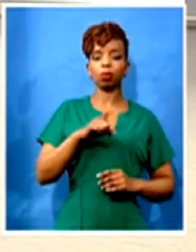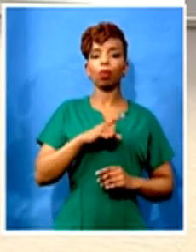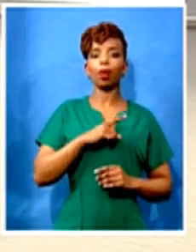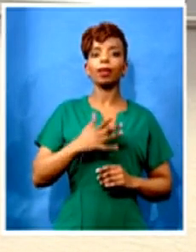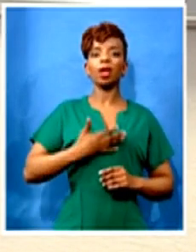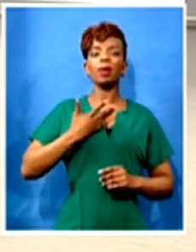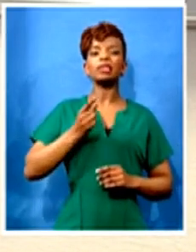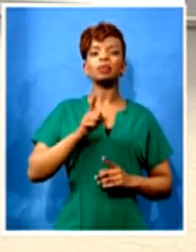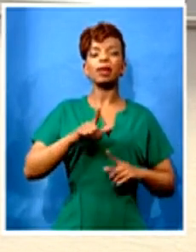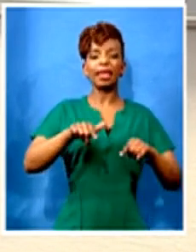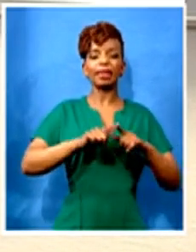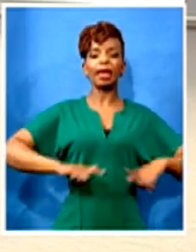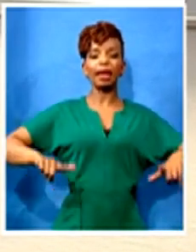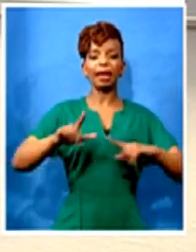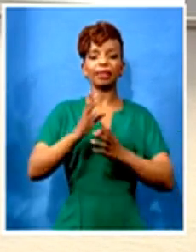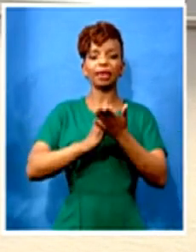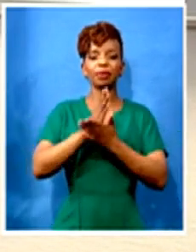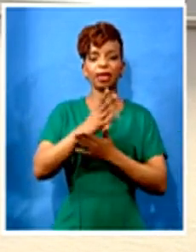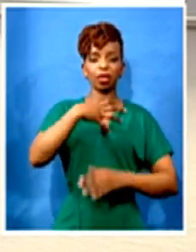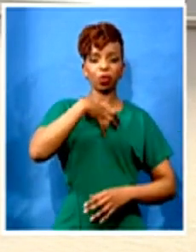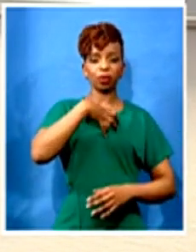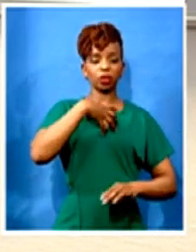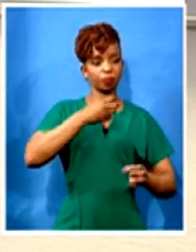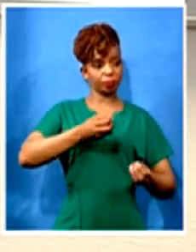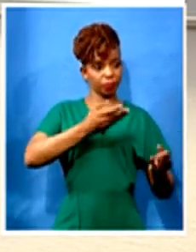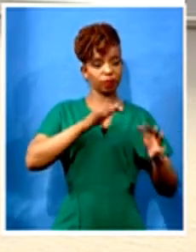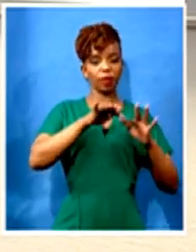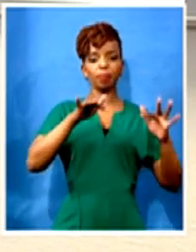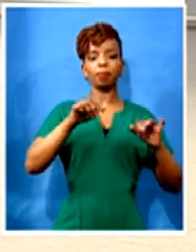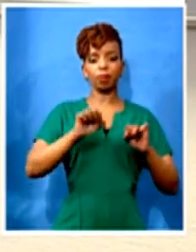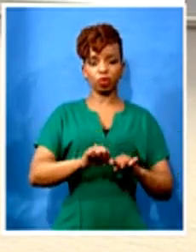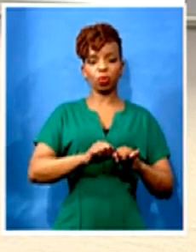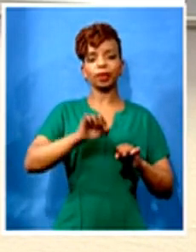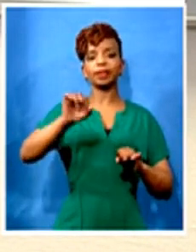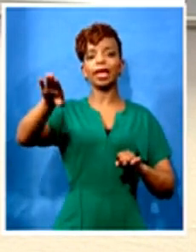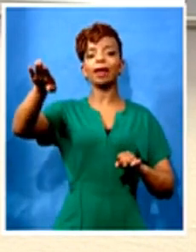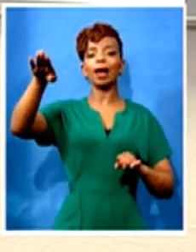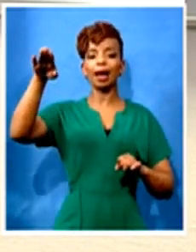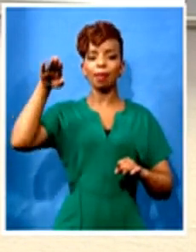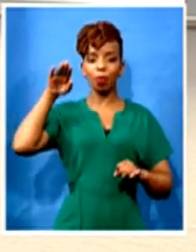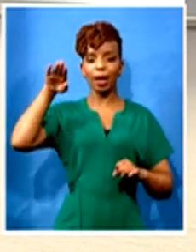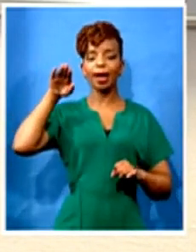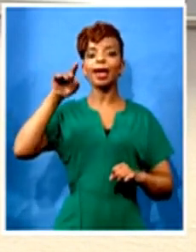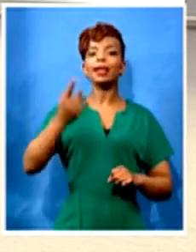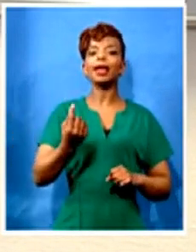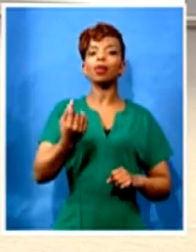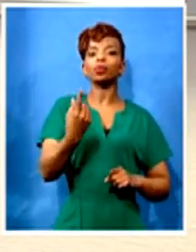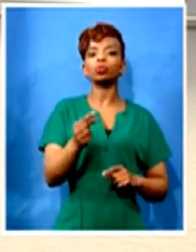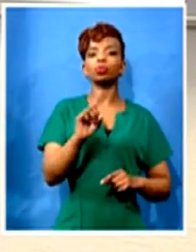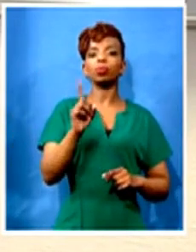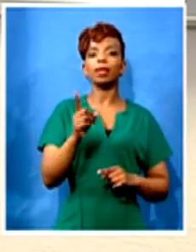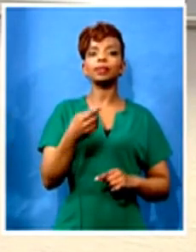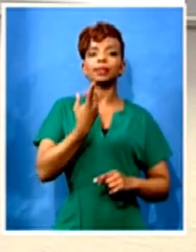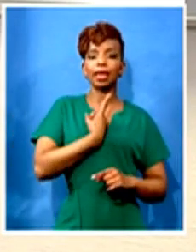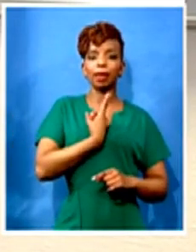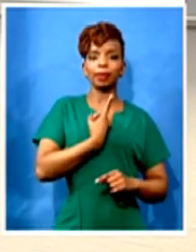the people of Zimbabwe, we shall go take it upon ourselves to take the land. It was not President Mugabe. It was not led